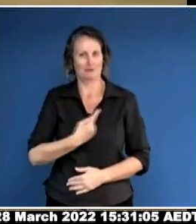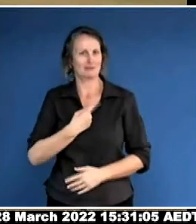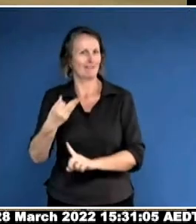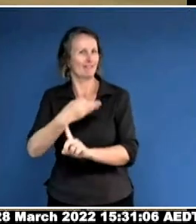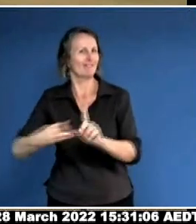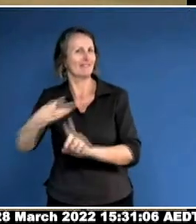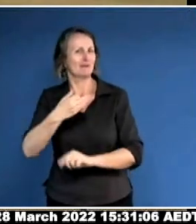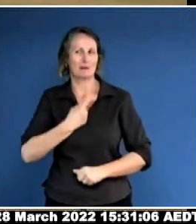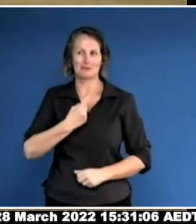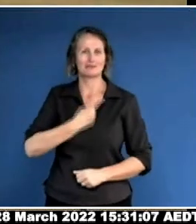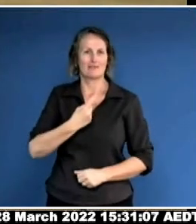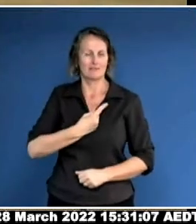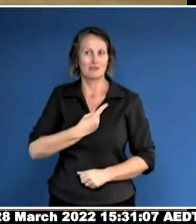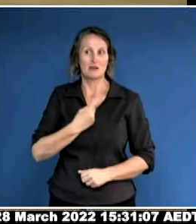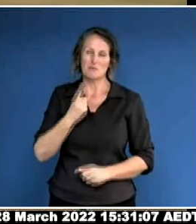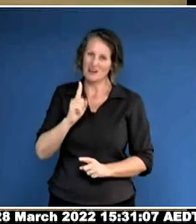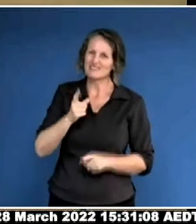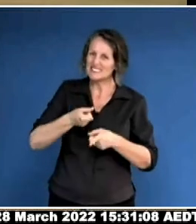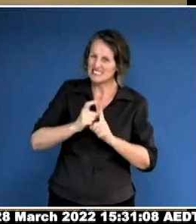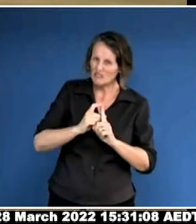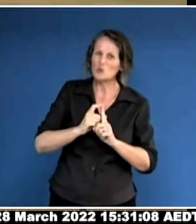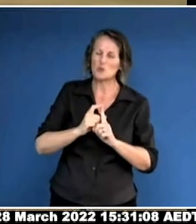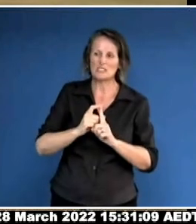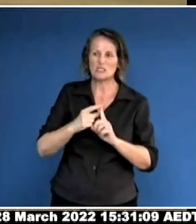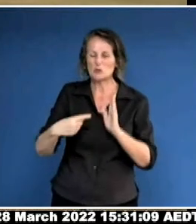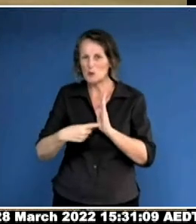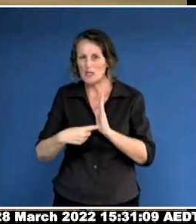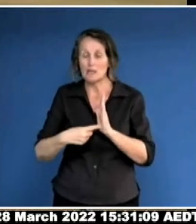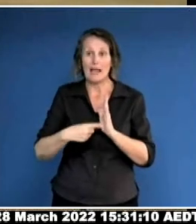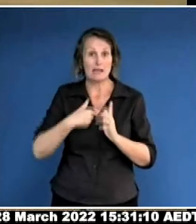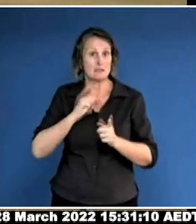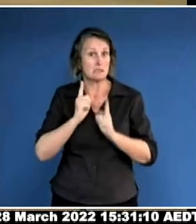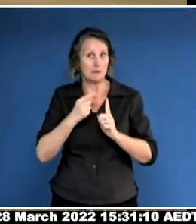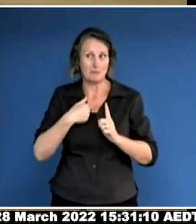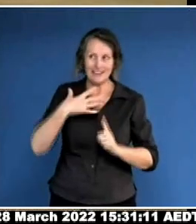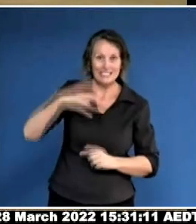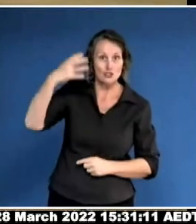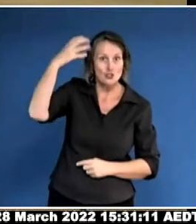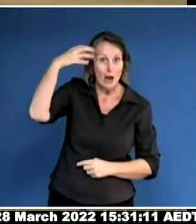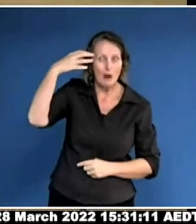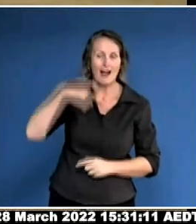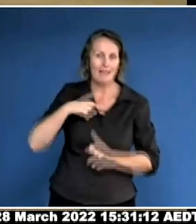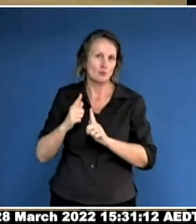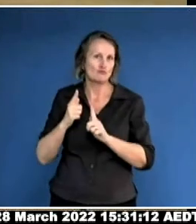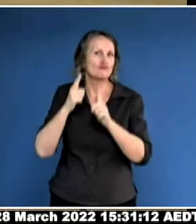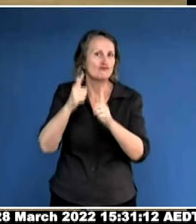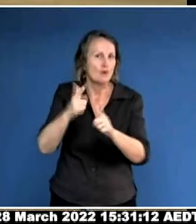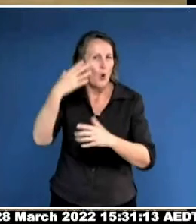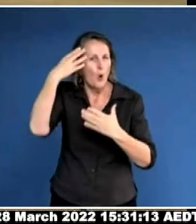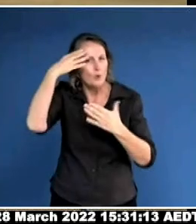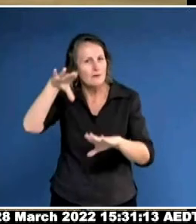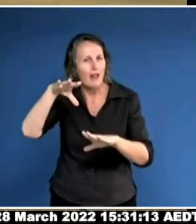difficult, and I would have to go and have a shower up at the local hotel, which I was allowed to use by